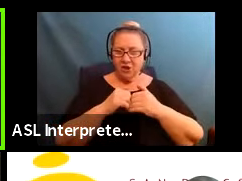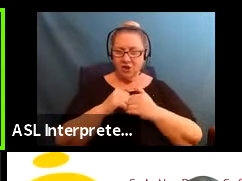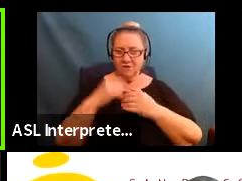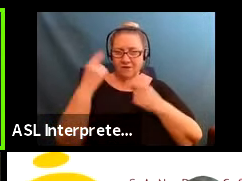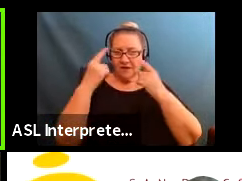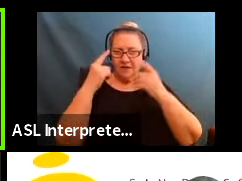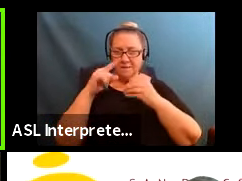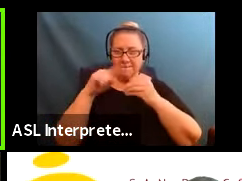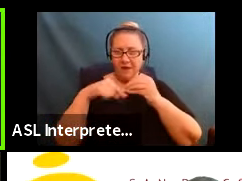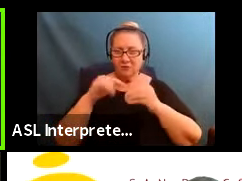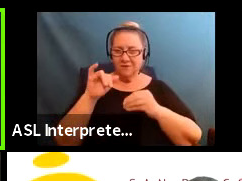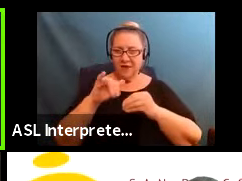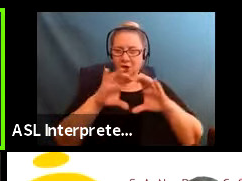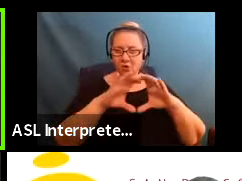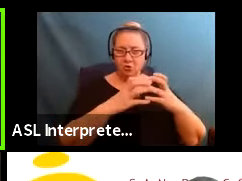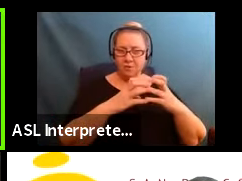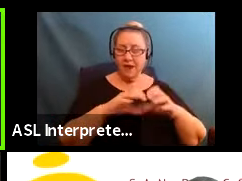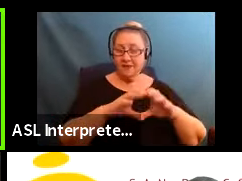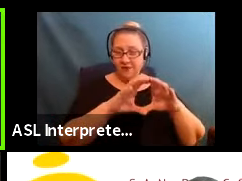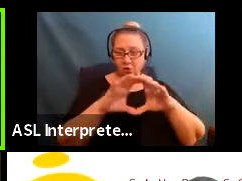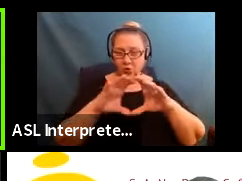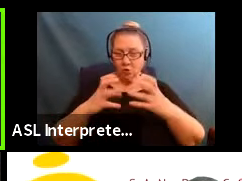really appreciate those details. Thank you.